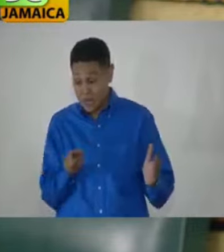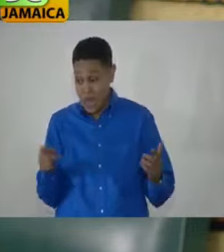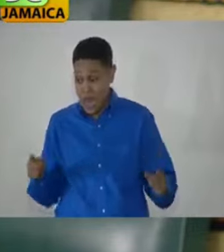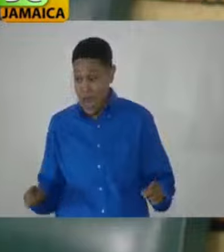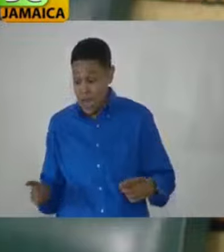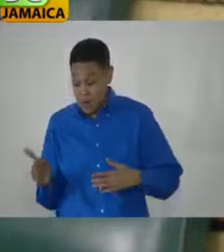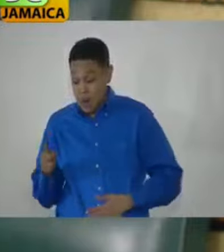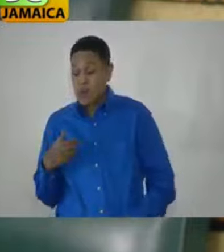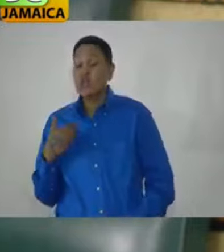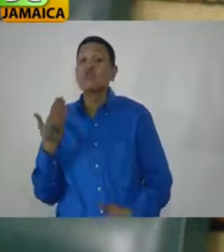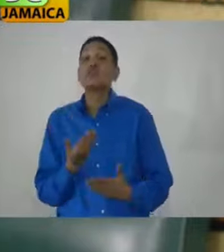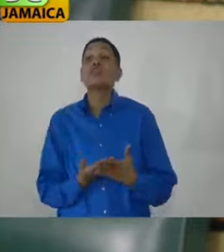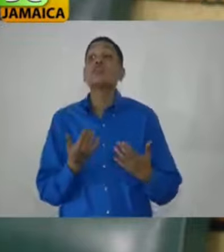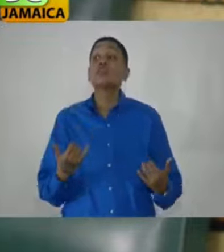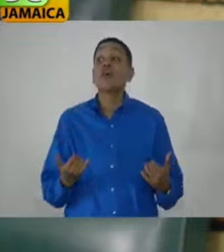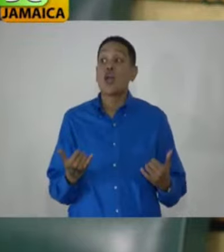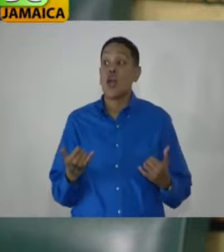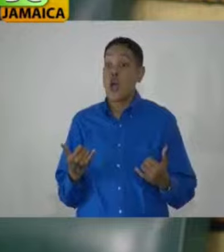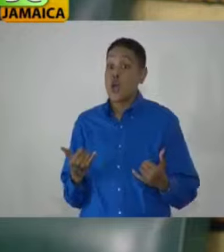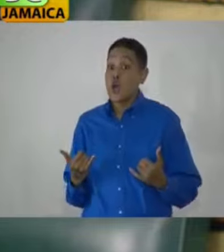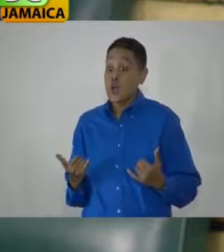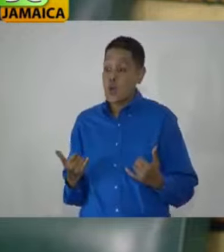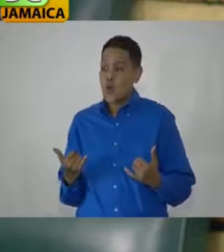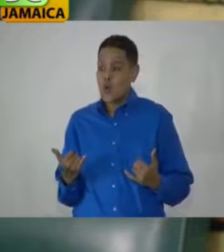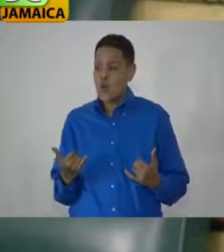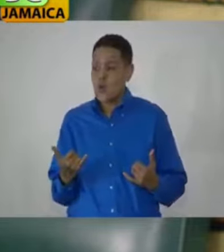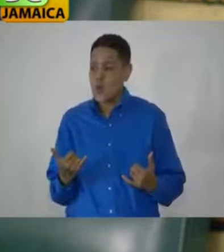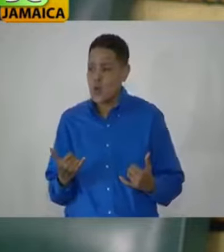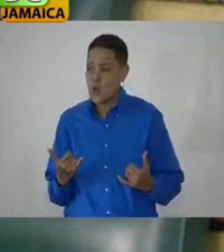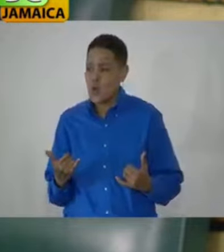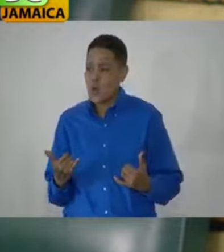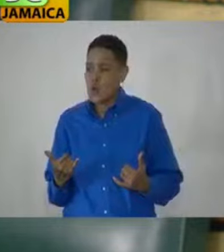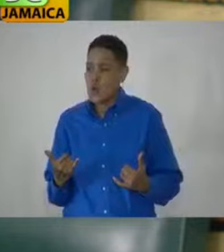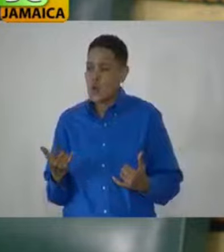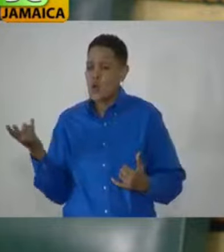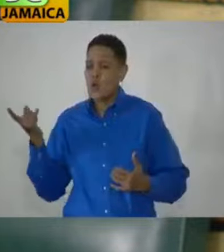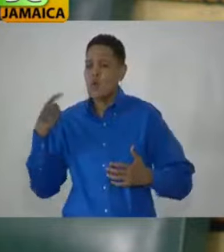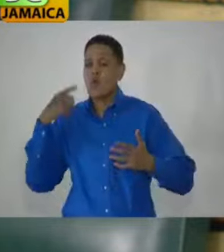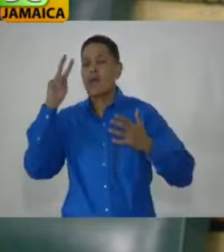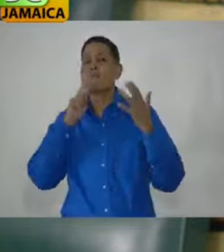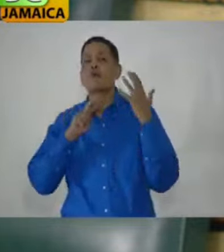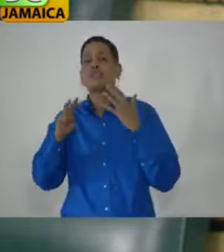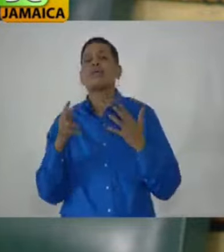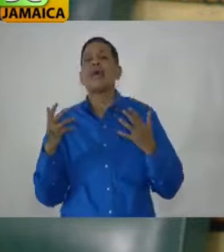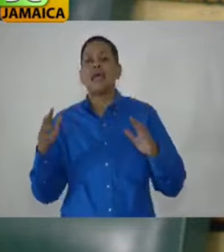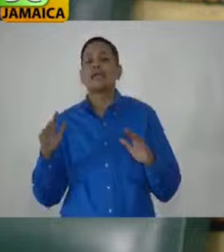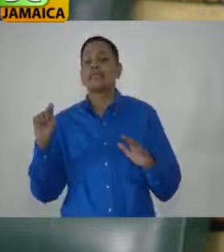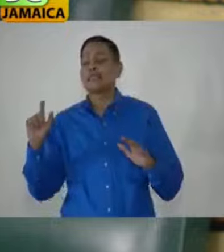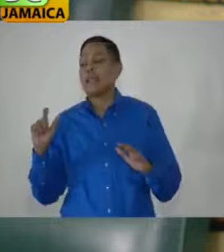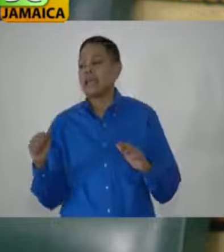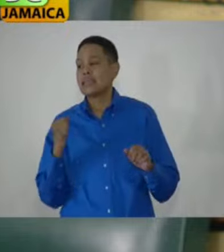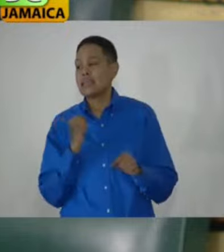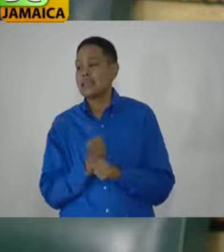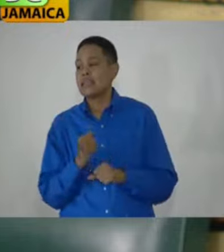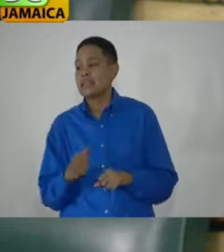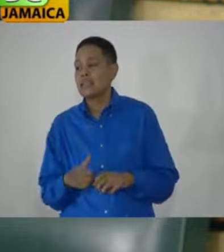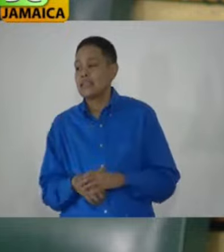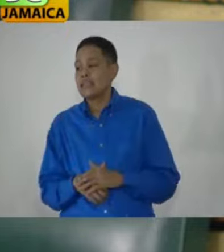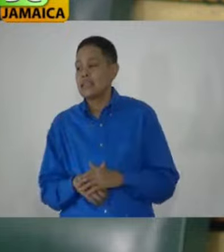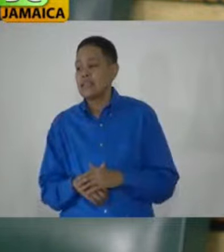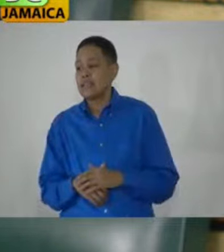where we are currently, we're projected to end fiscal year